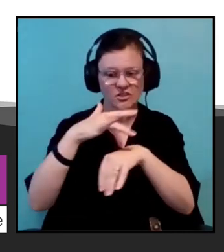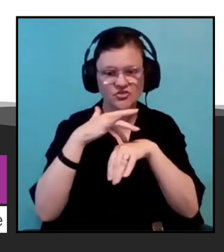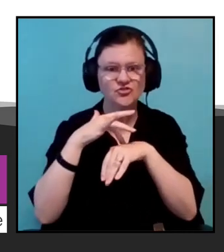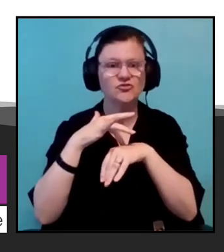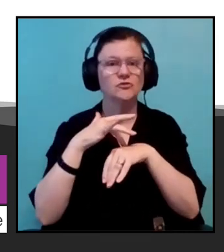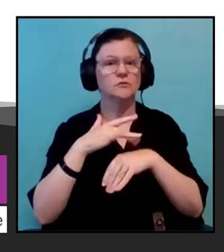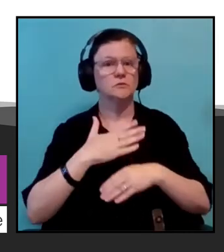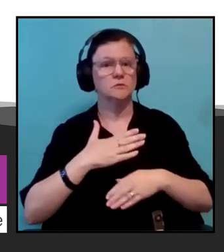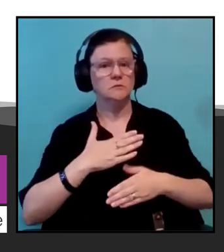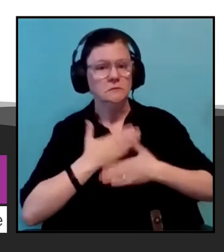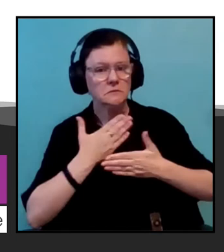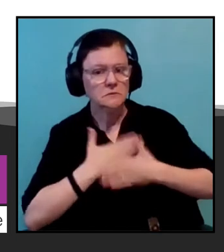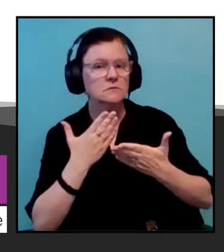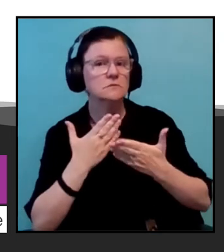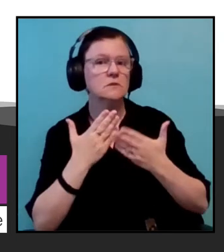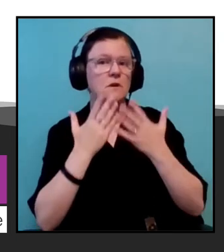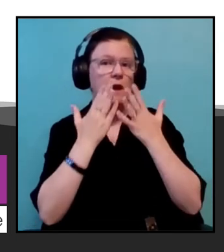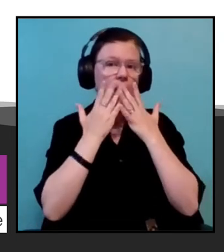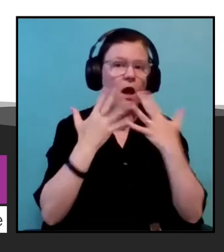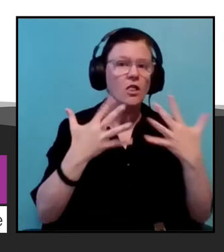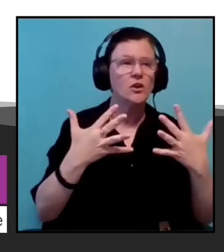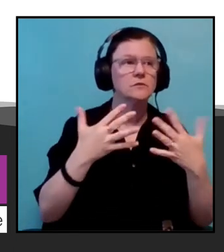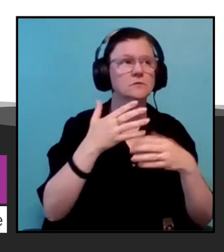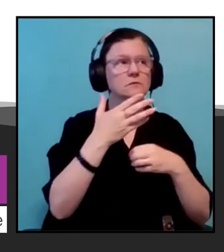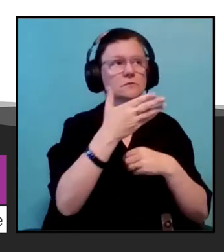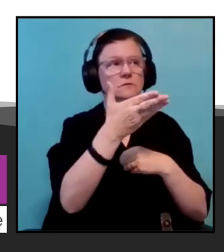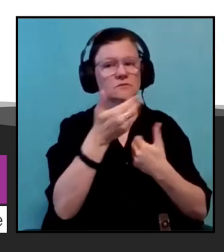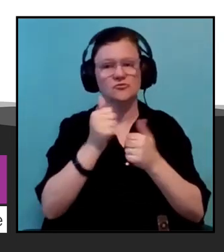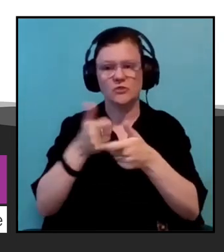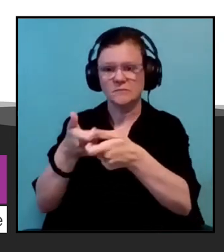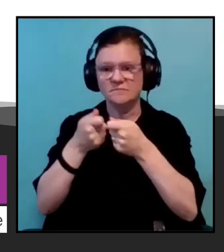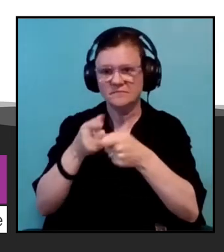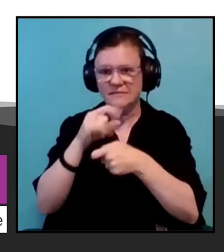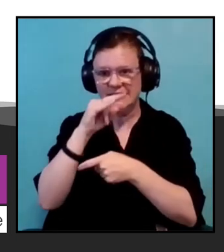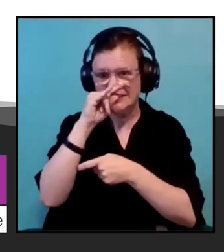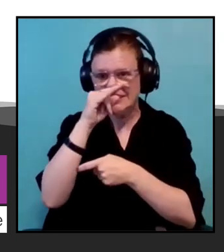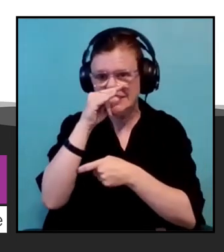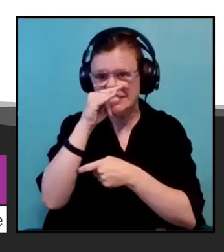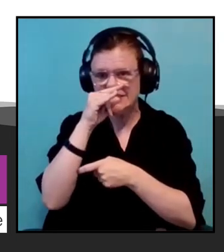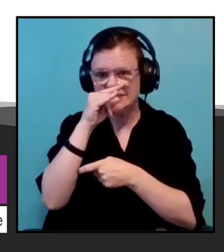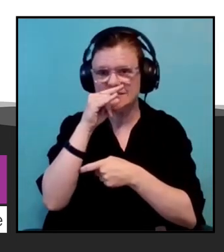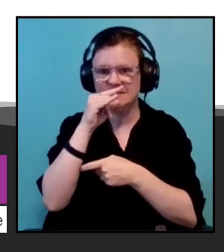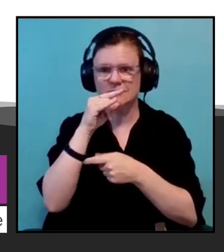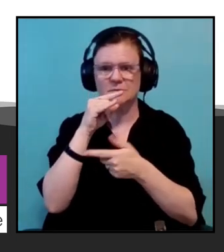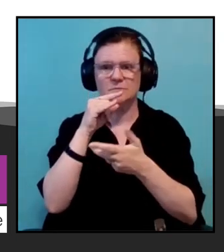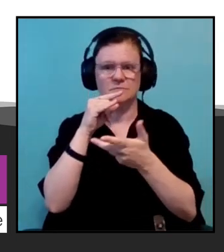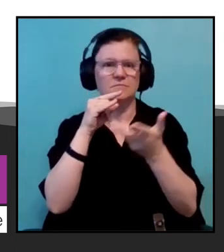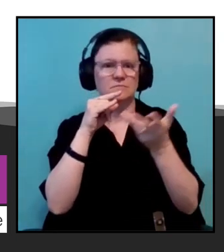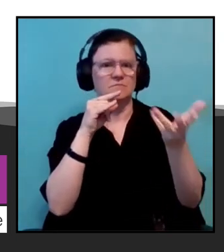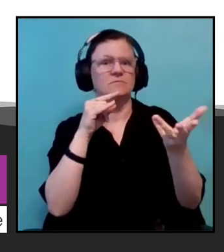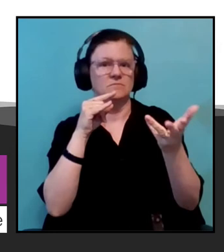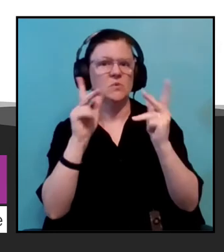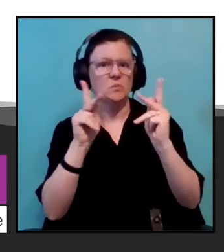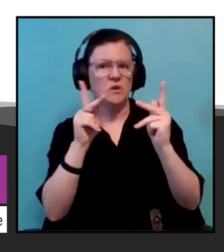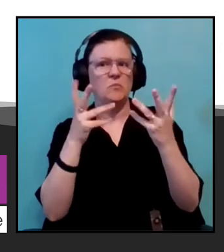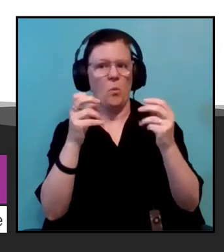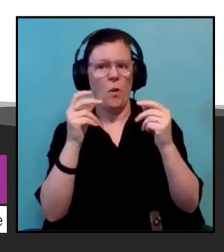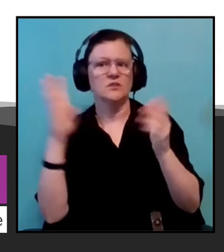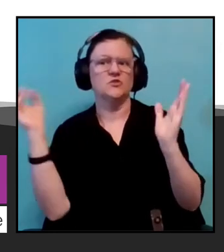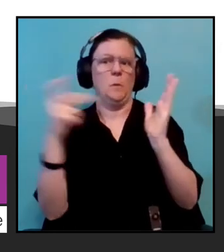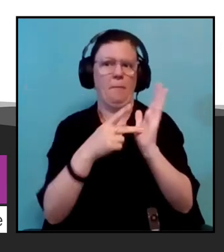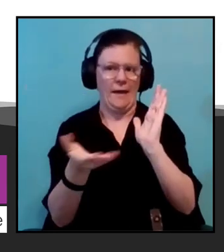so joyful. So we were really trying to engage people with kids and letting them know that we would be there for people who wanted to